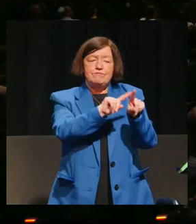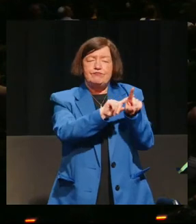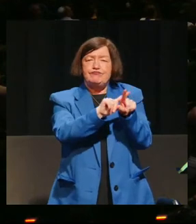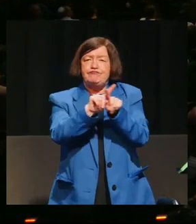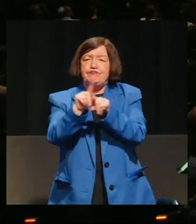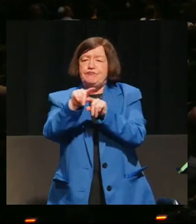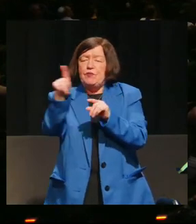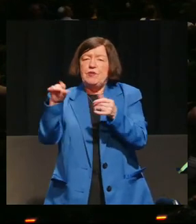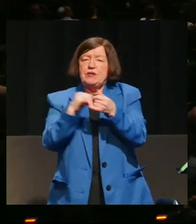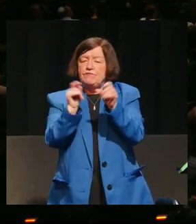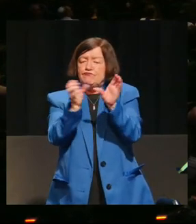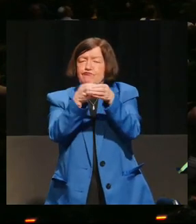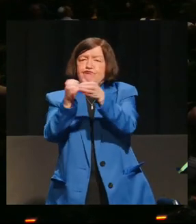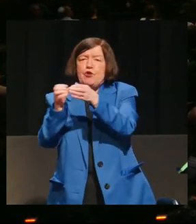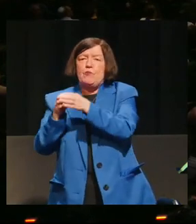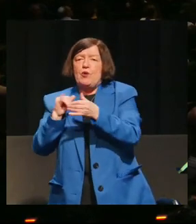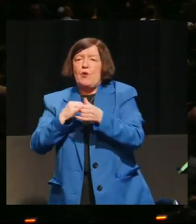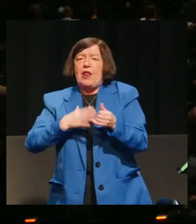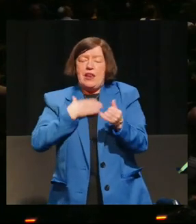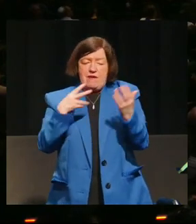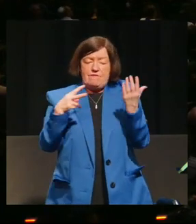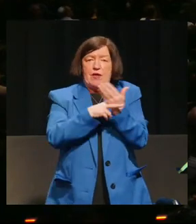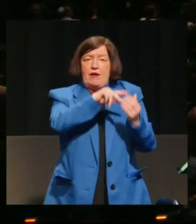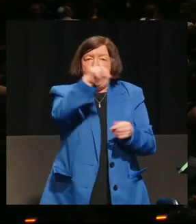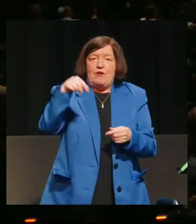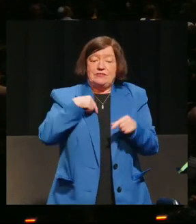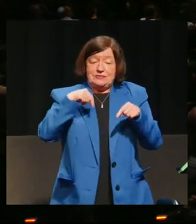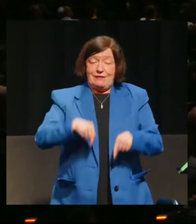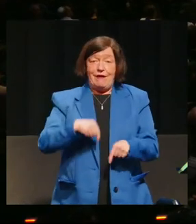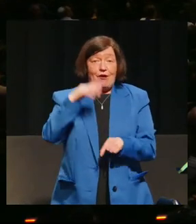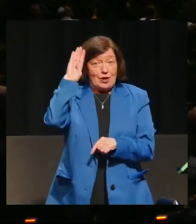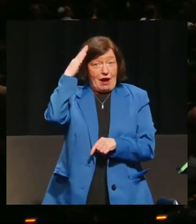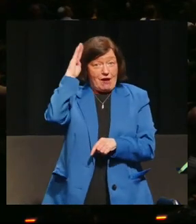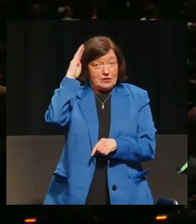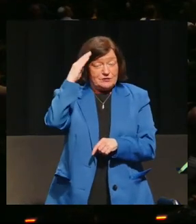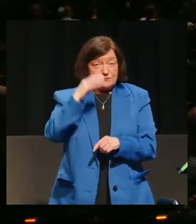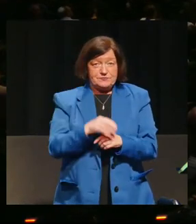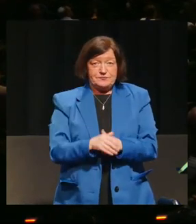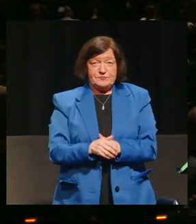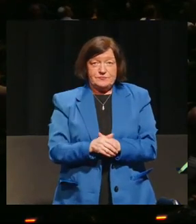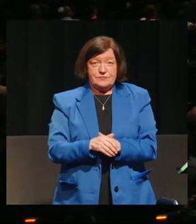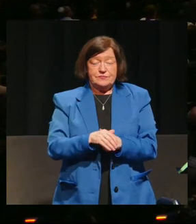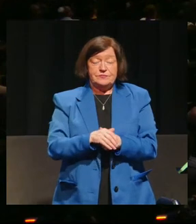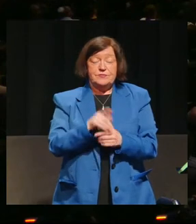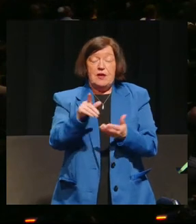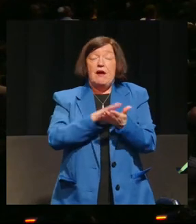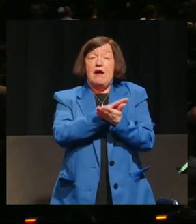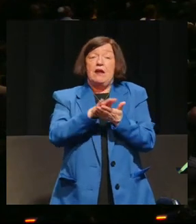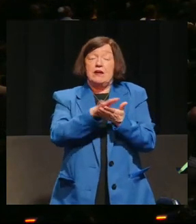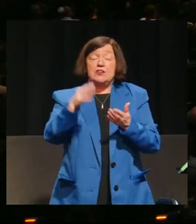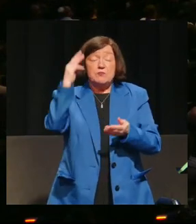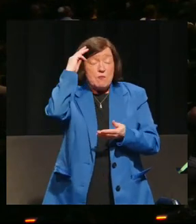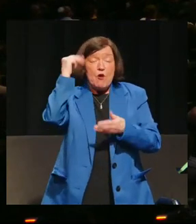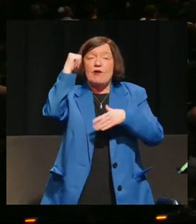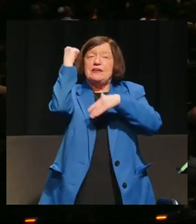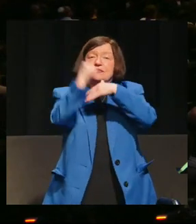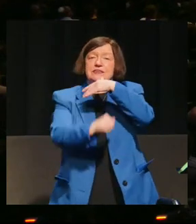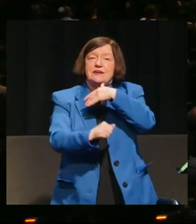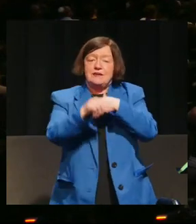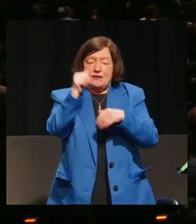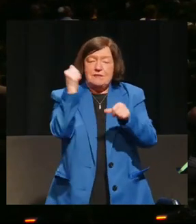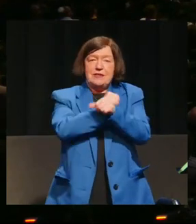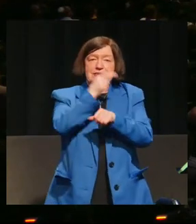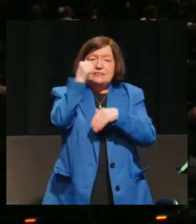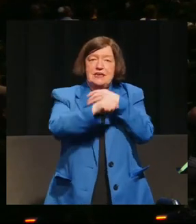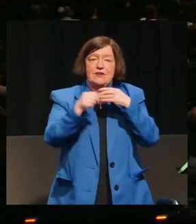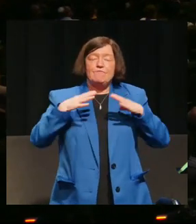of the victim groups who live among us here in Ireland. Holocaust Memorial Day marks the date of